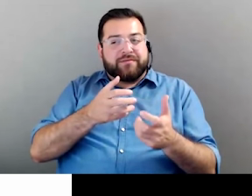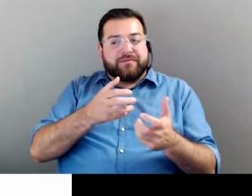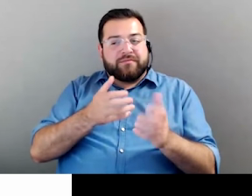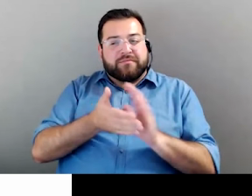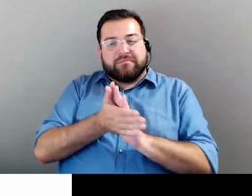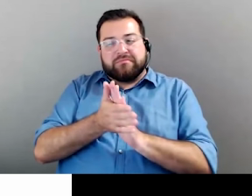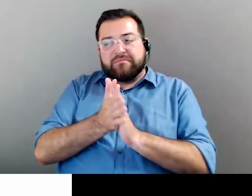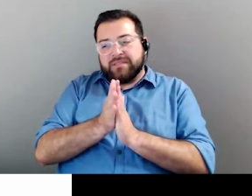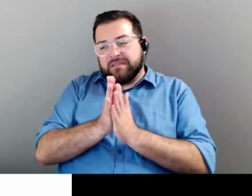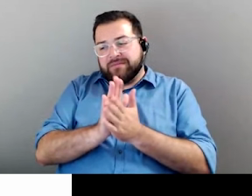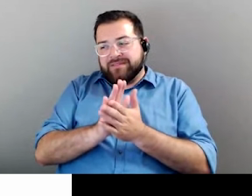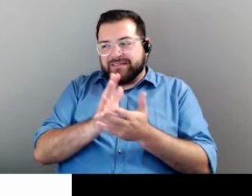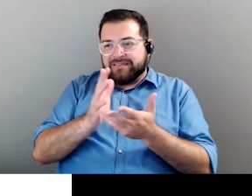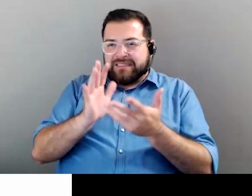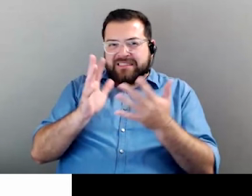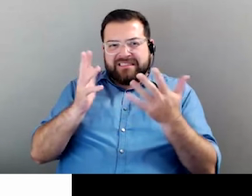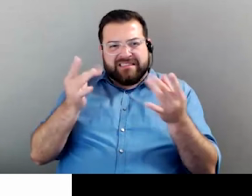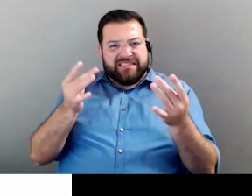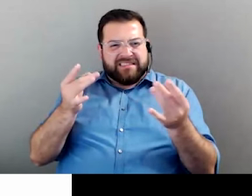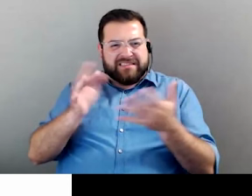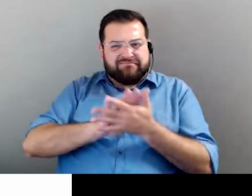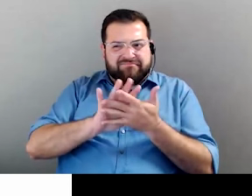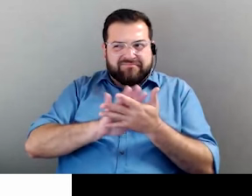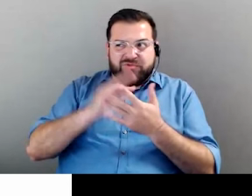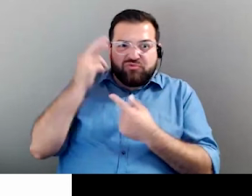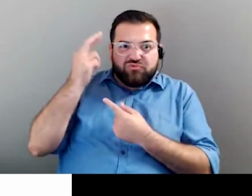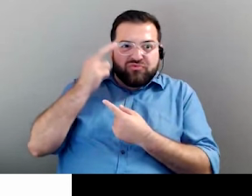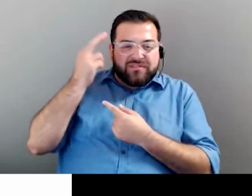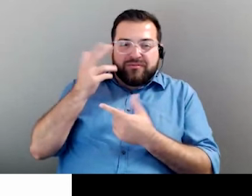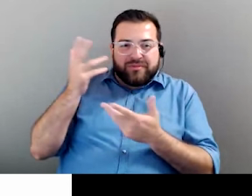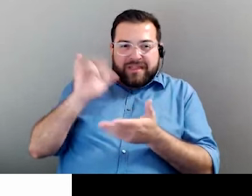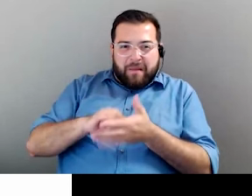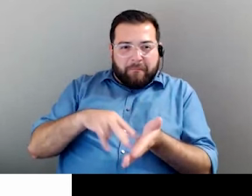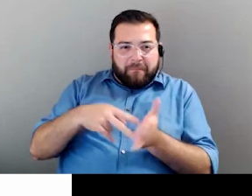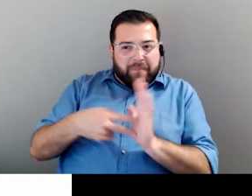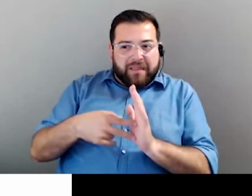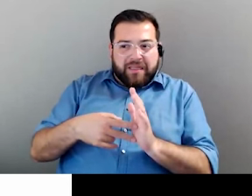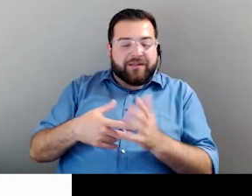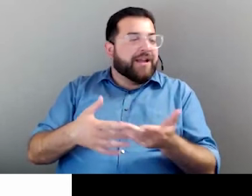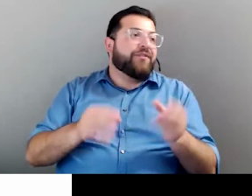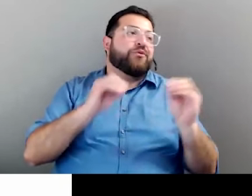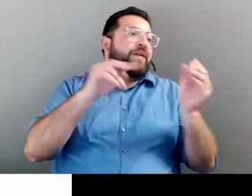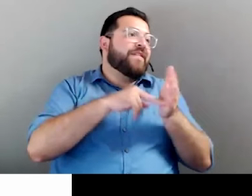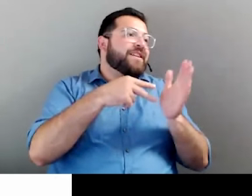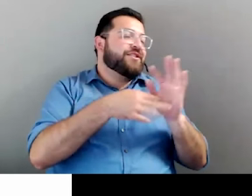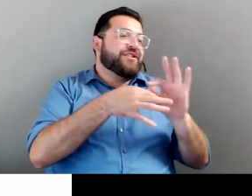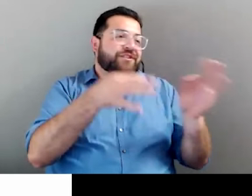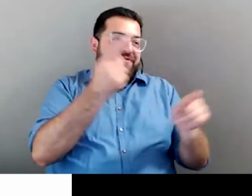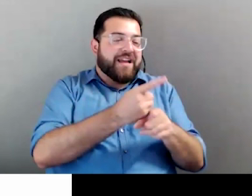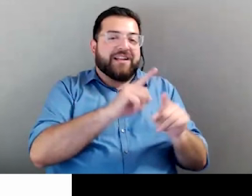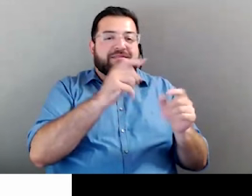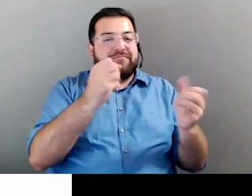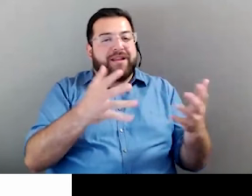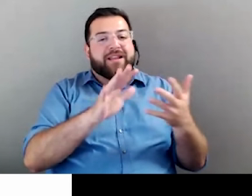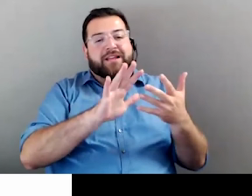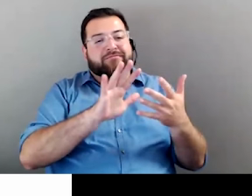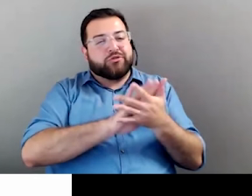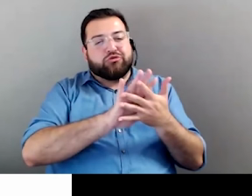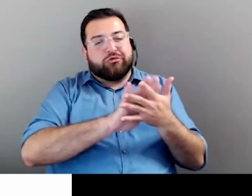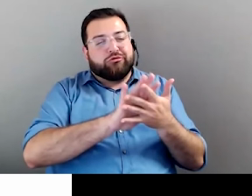what's reasonable, if yeah, so that's why I'm like, there's no definitions for reasonable. It kind of just depends. There's a lot of gray I have areas. a lot of pregnant students.